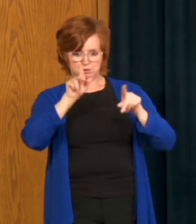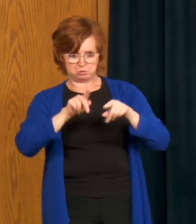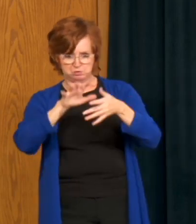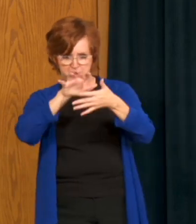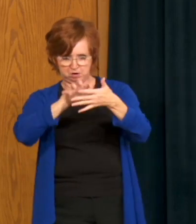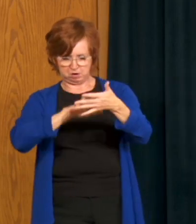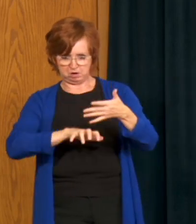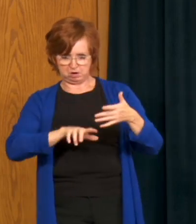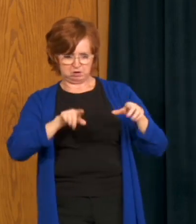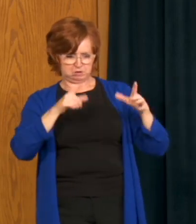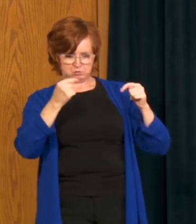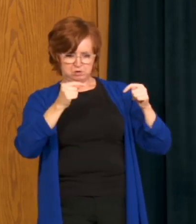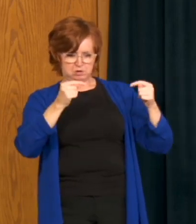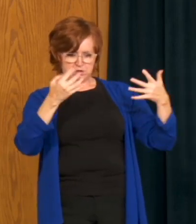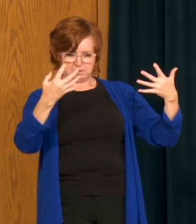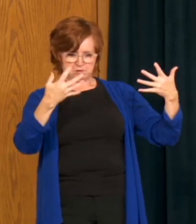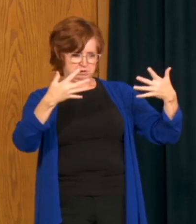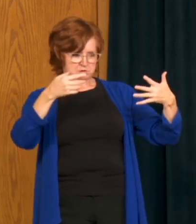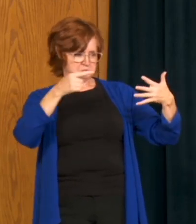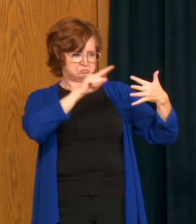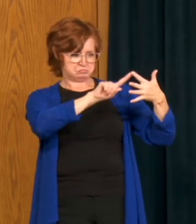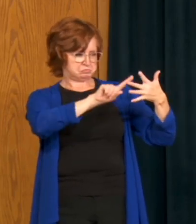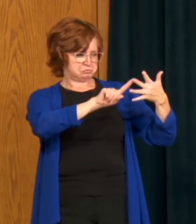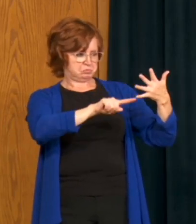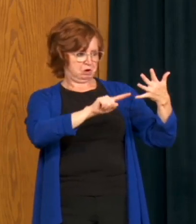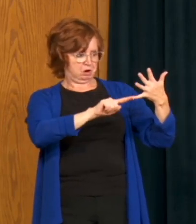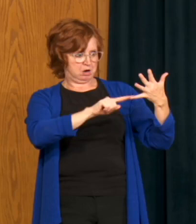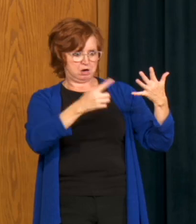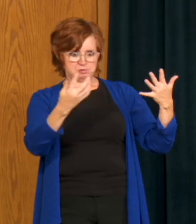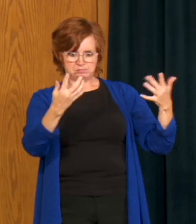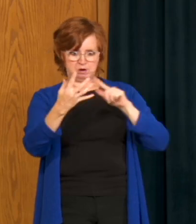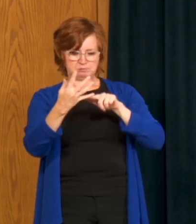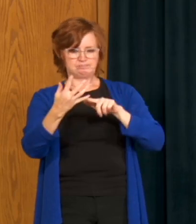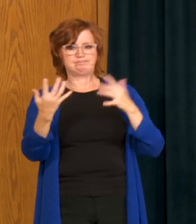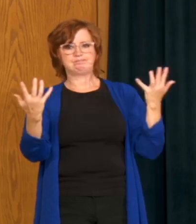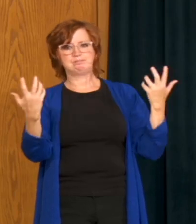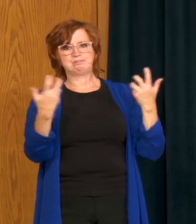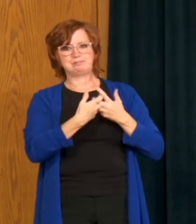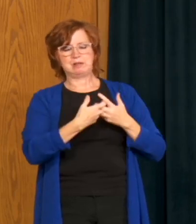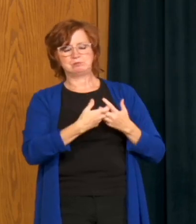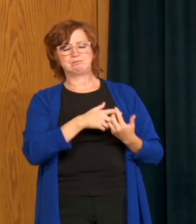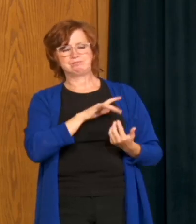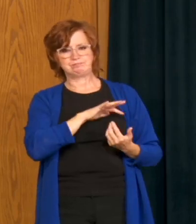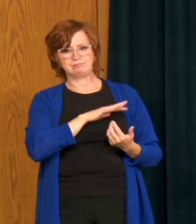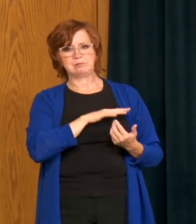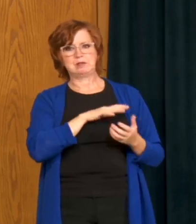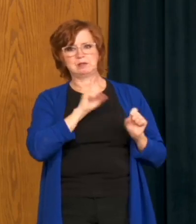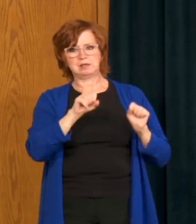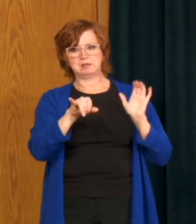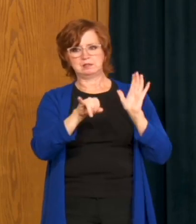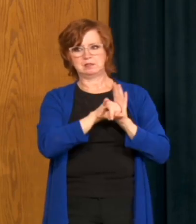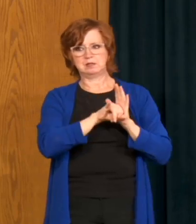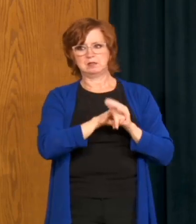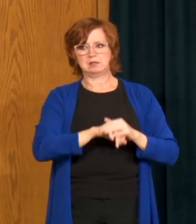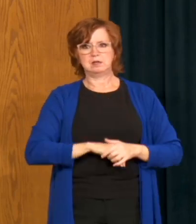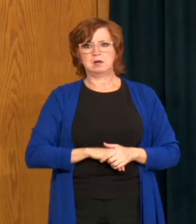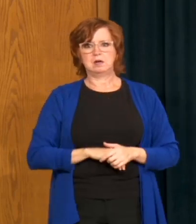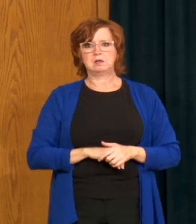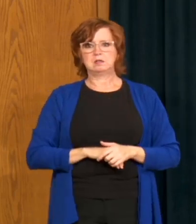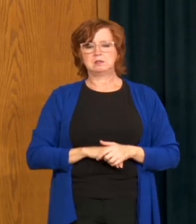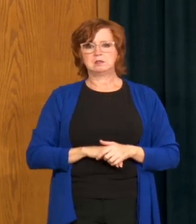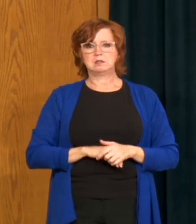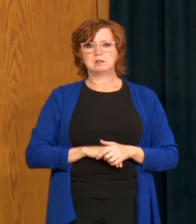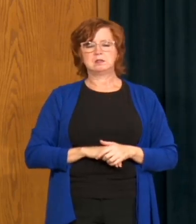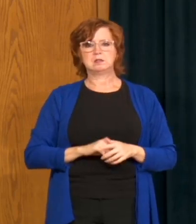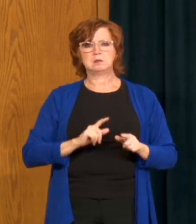be interprovincial travel, and that would, when you go to another setting, you may not really be that